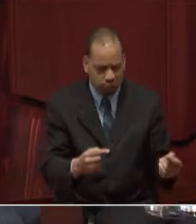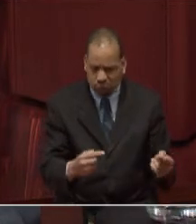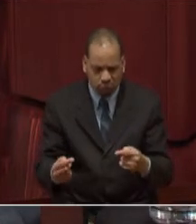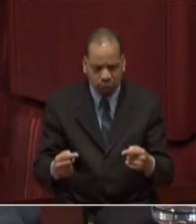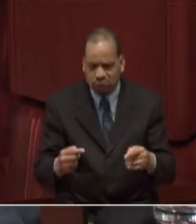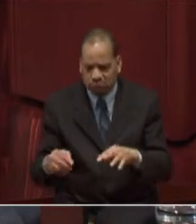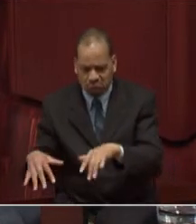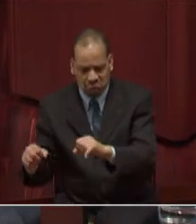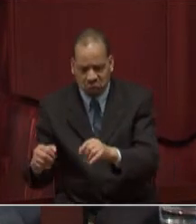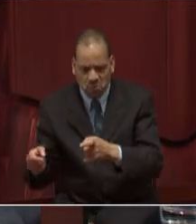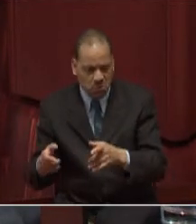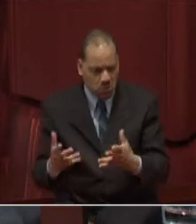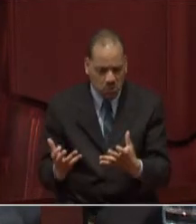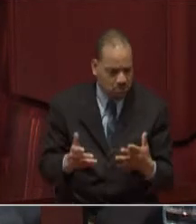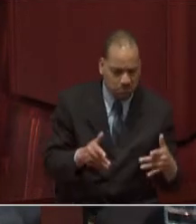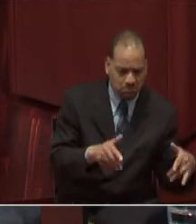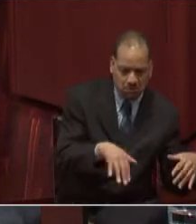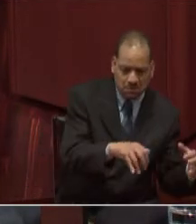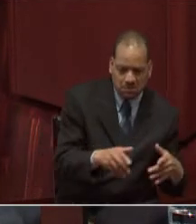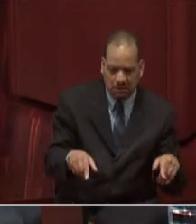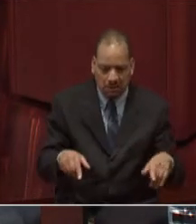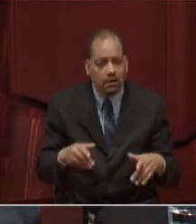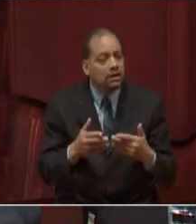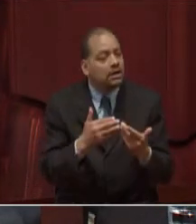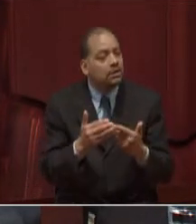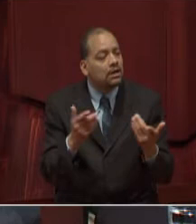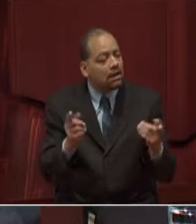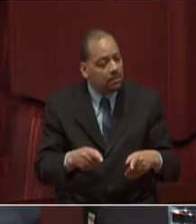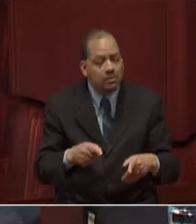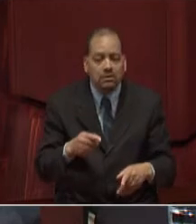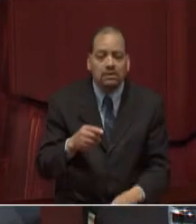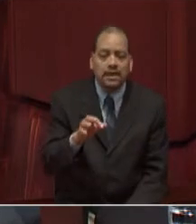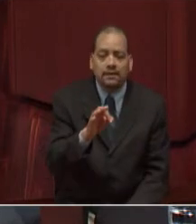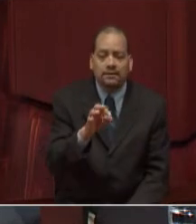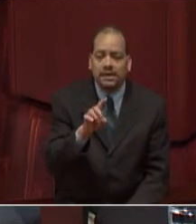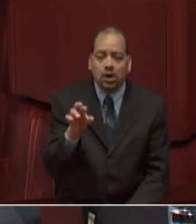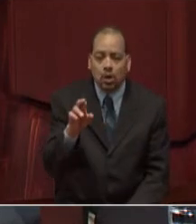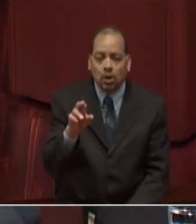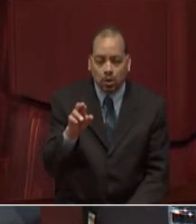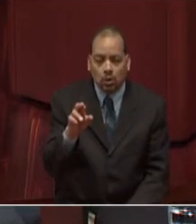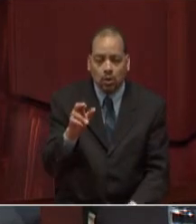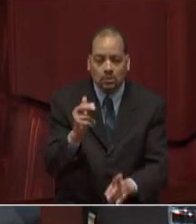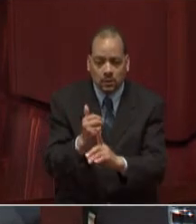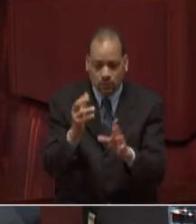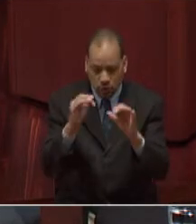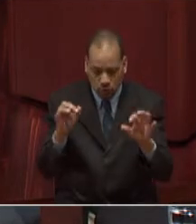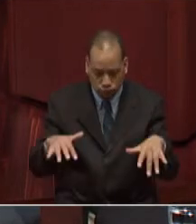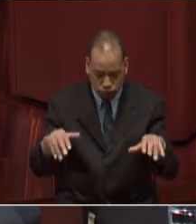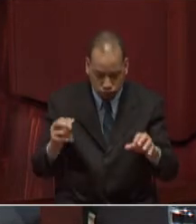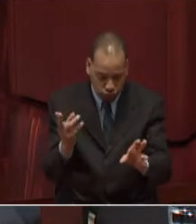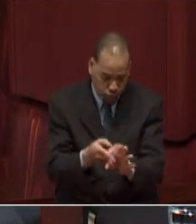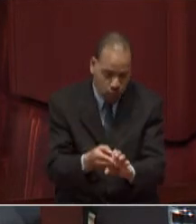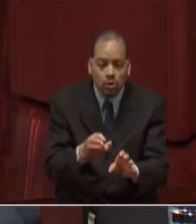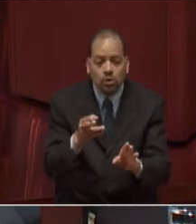To understand that perspective, you have to remember that when Franklin Roosevelt took office, for